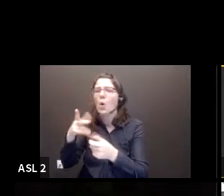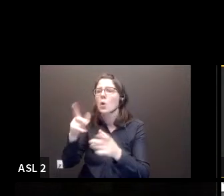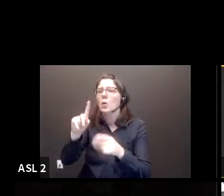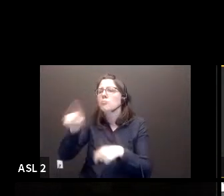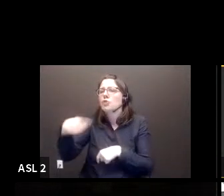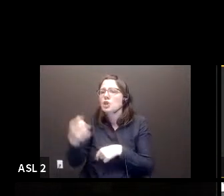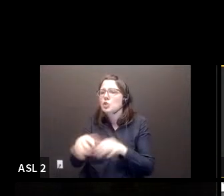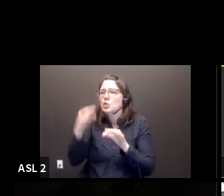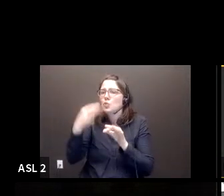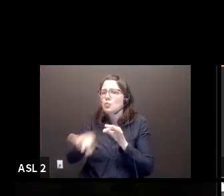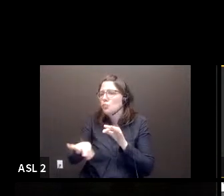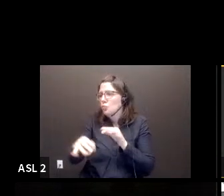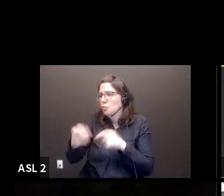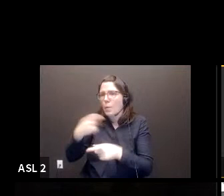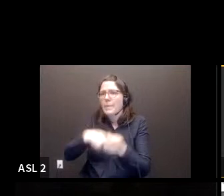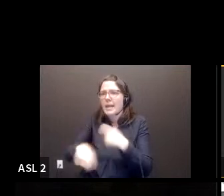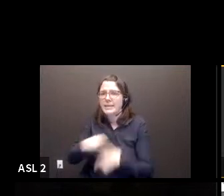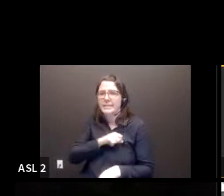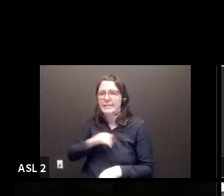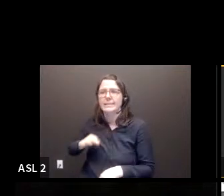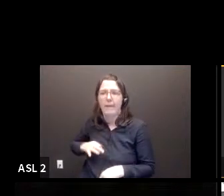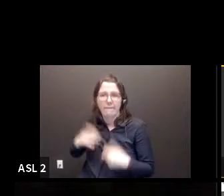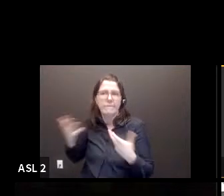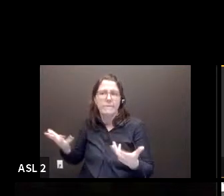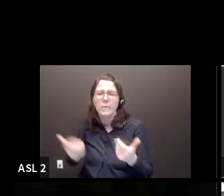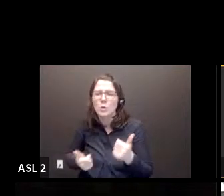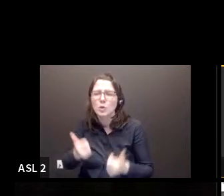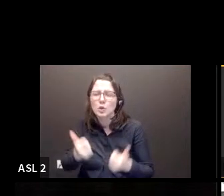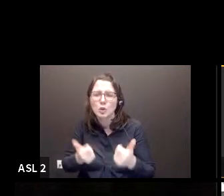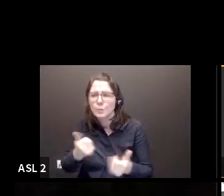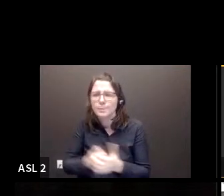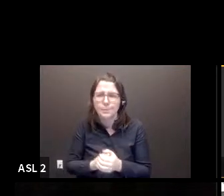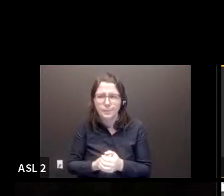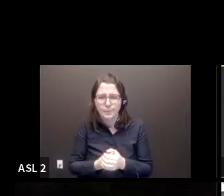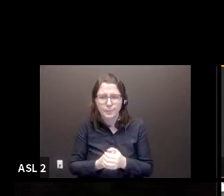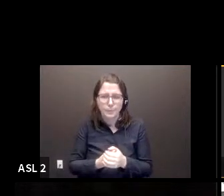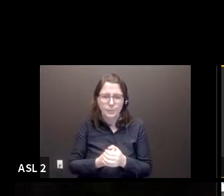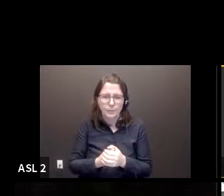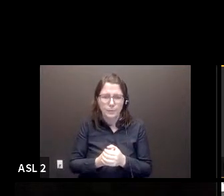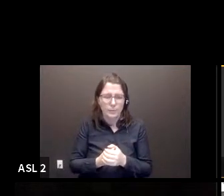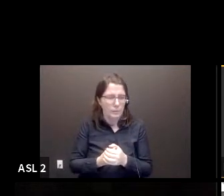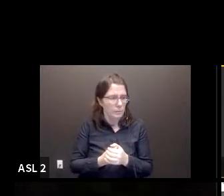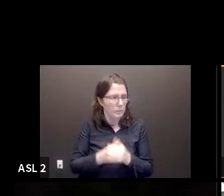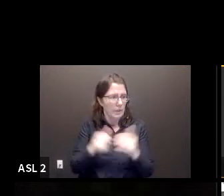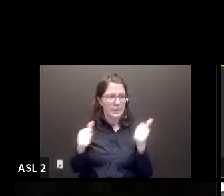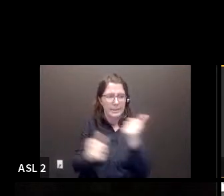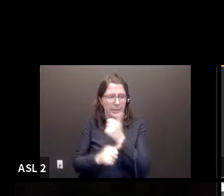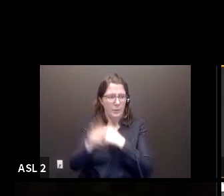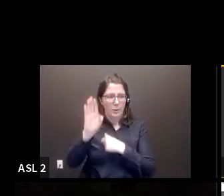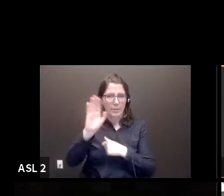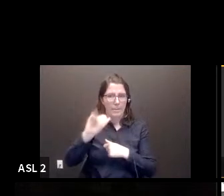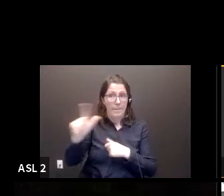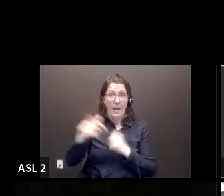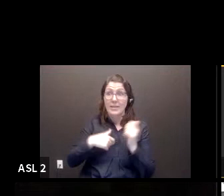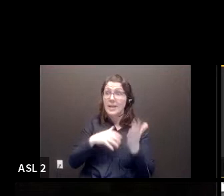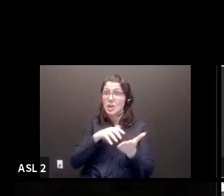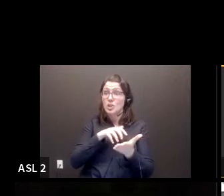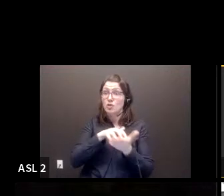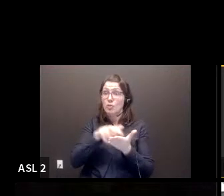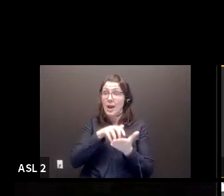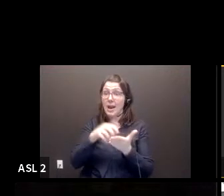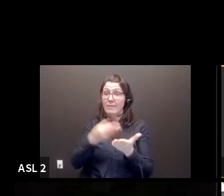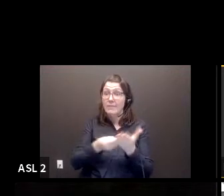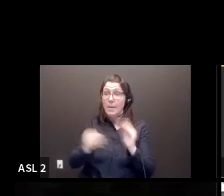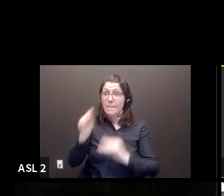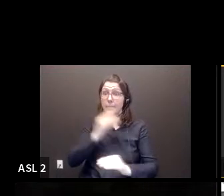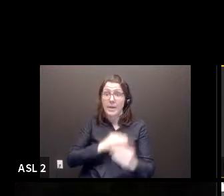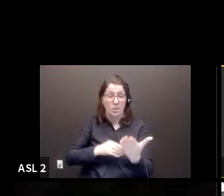staff so what i can tell you in the in the the draft budget that we've put forward there's no growth numbers so